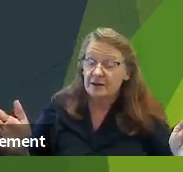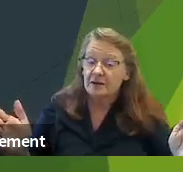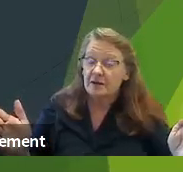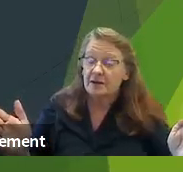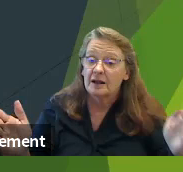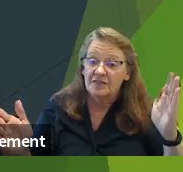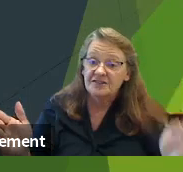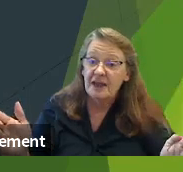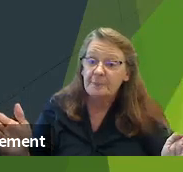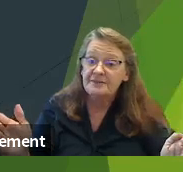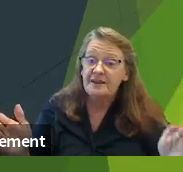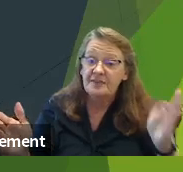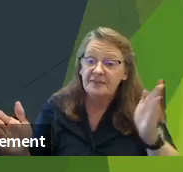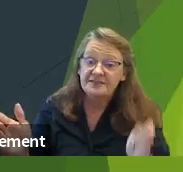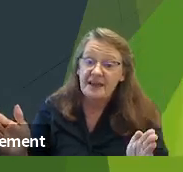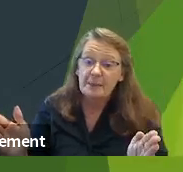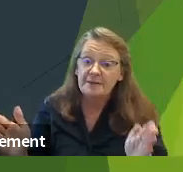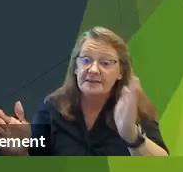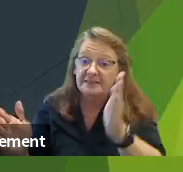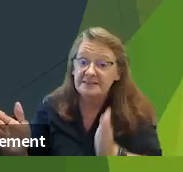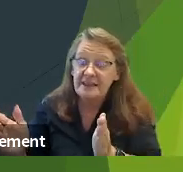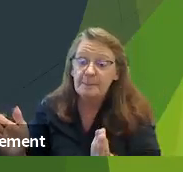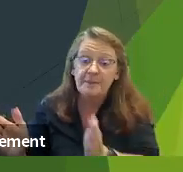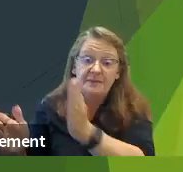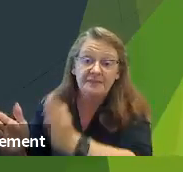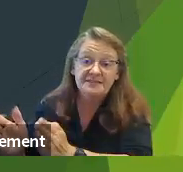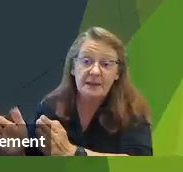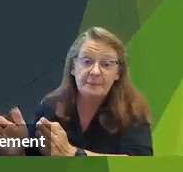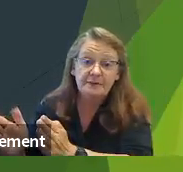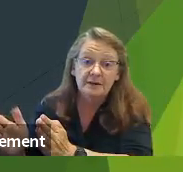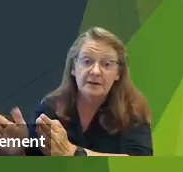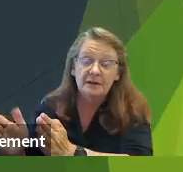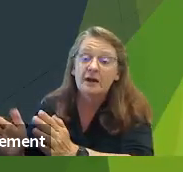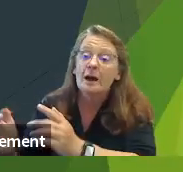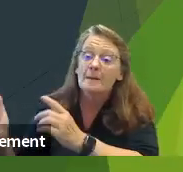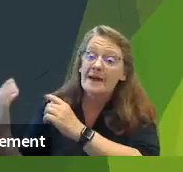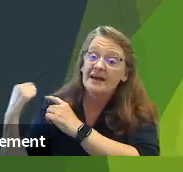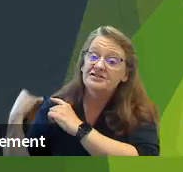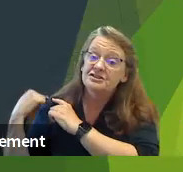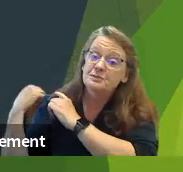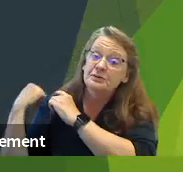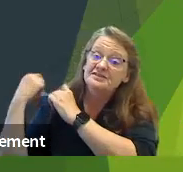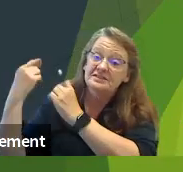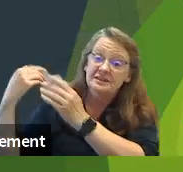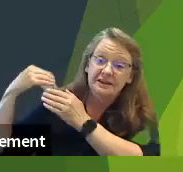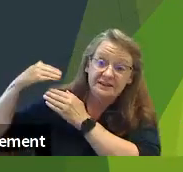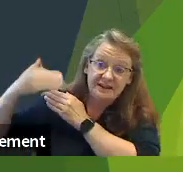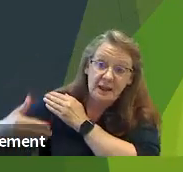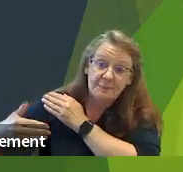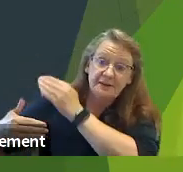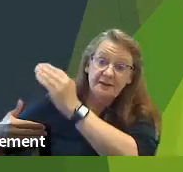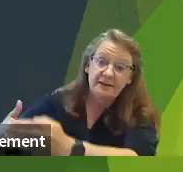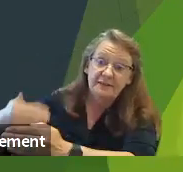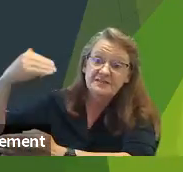way? This happened, then this happened, then this happened, then this happened. Past to present, is